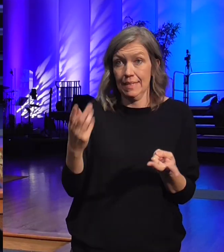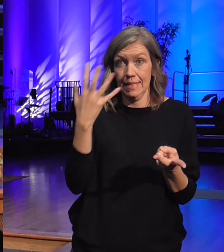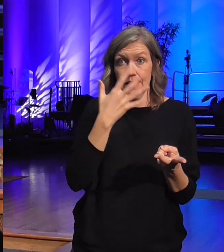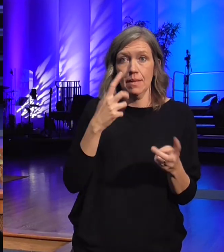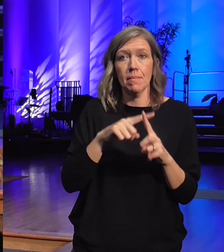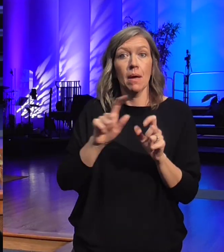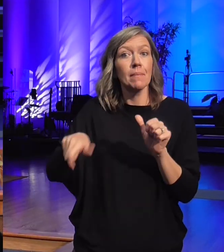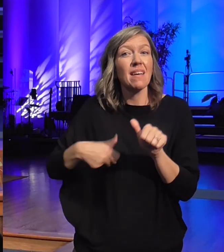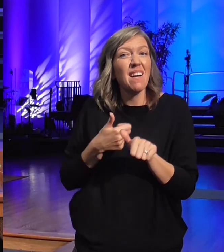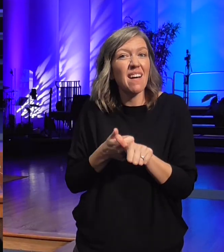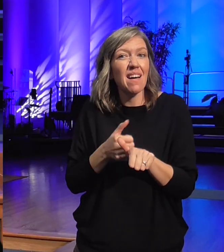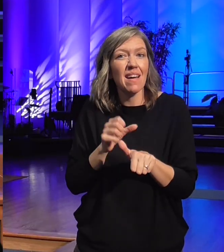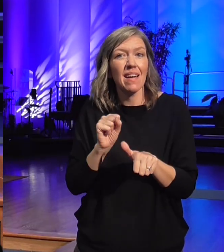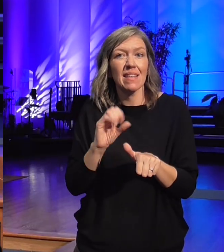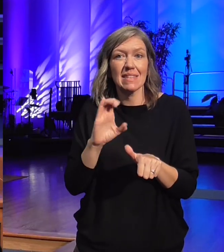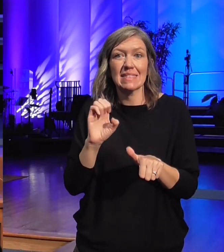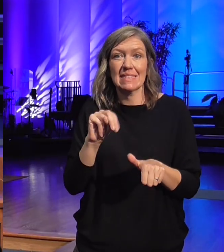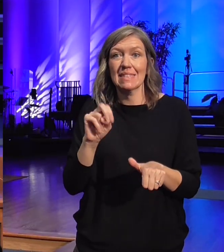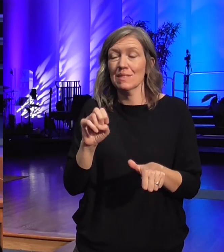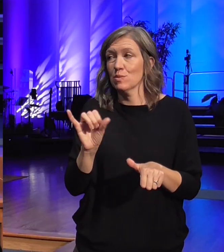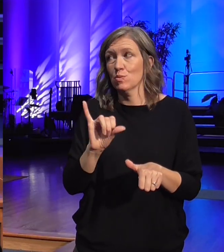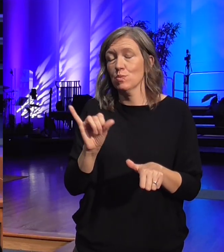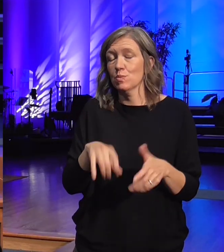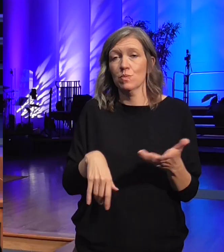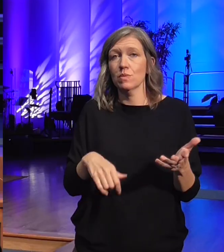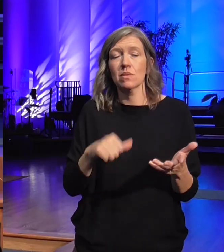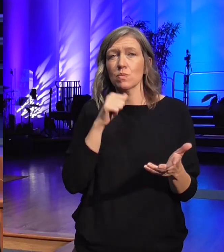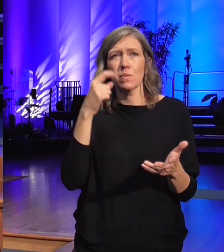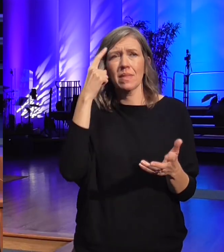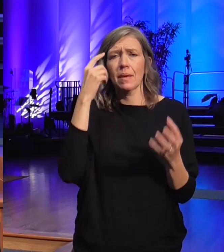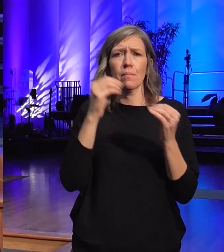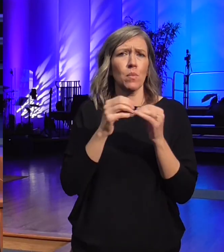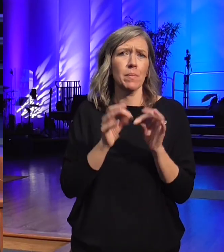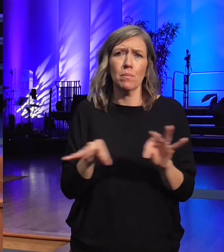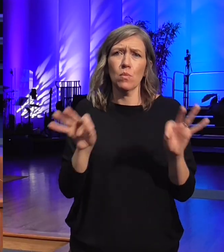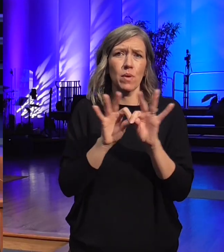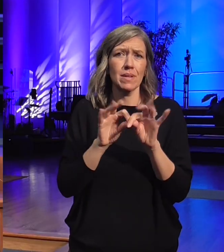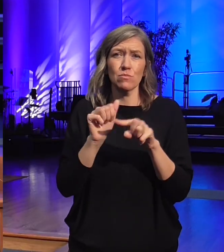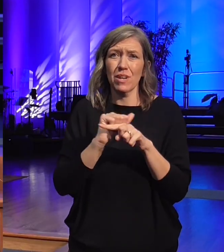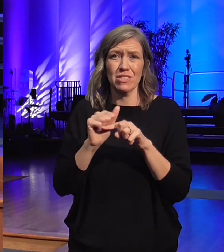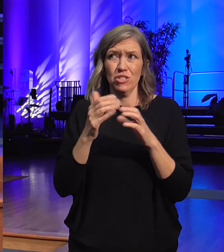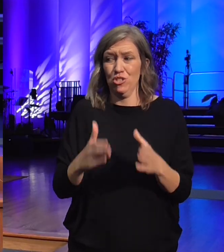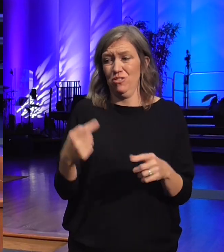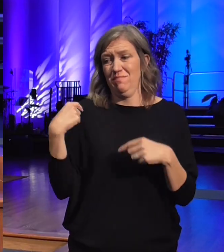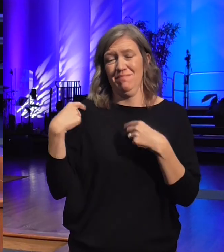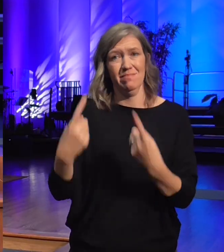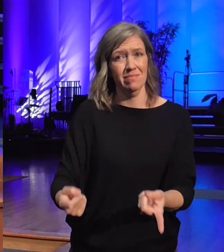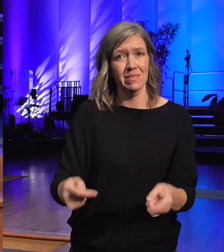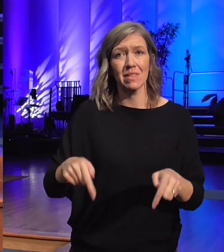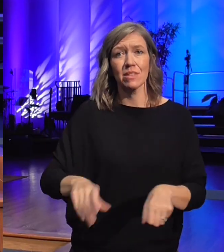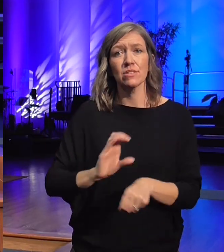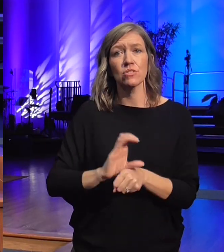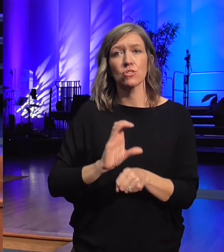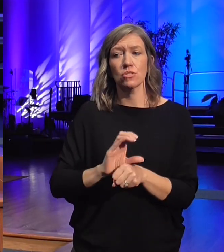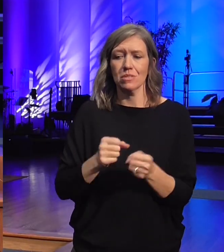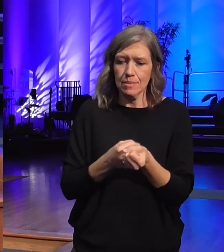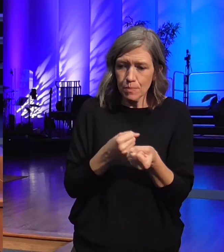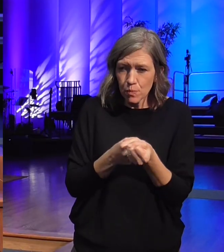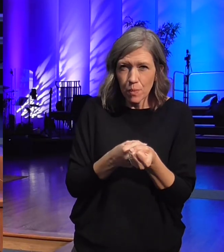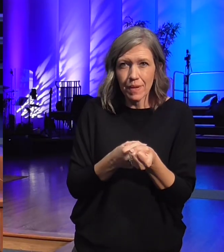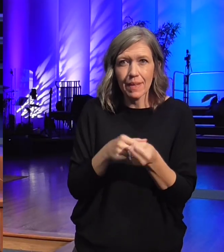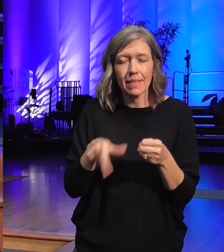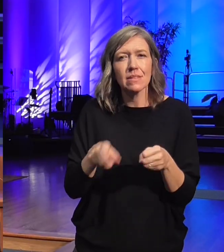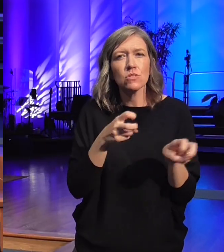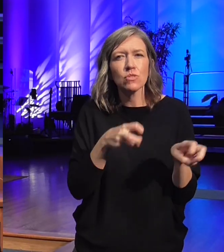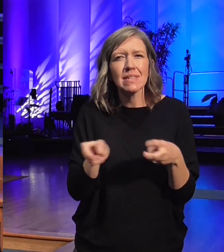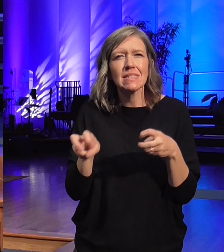behind the scenes. And I don't think there's a more important practitioner that Mile High Church has ever had in helping Mile High through its transitions. We use that